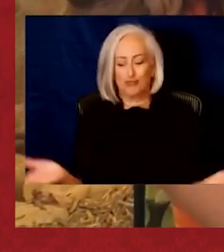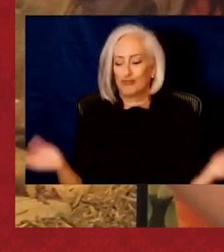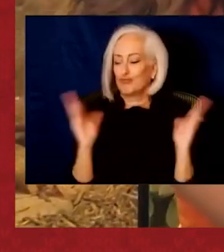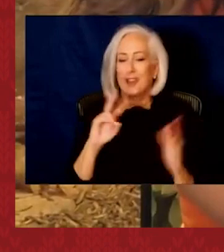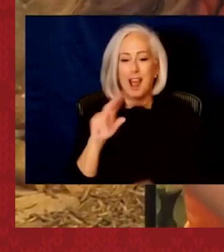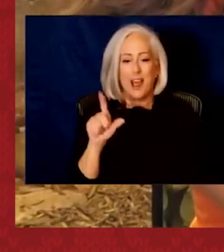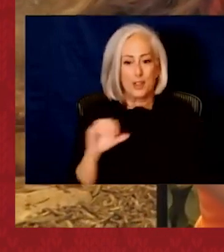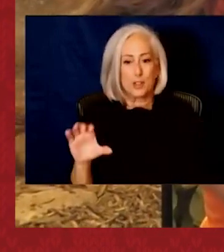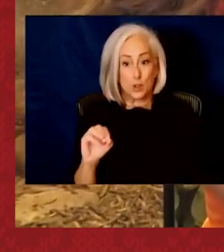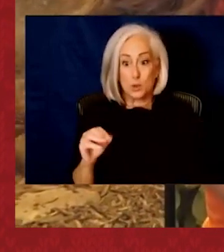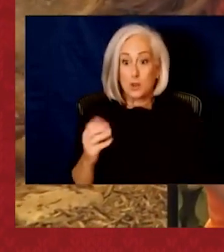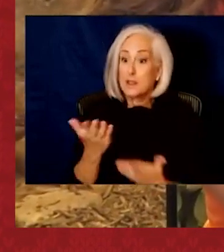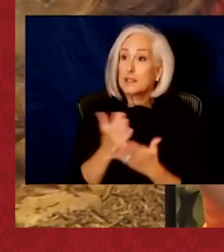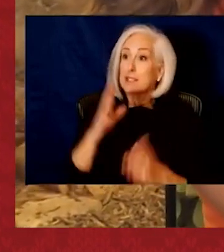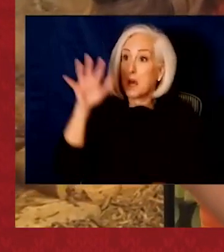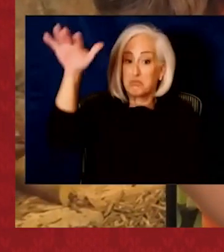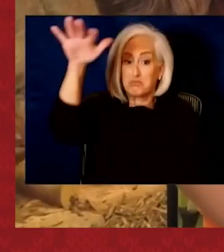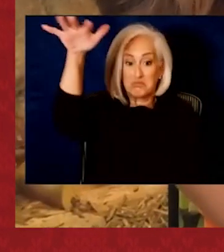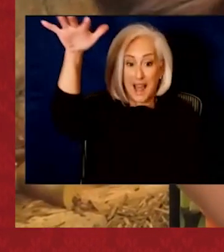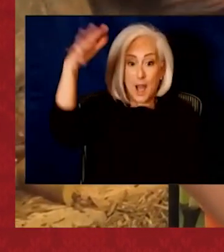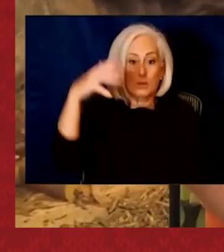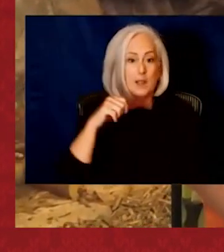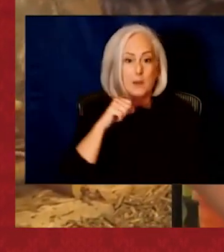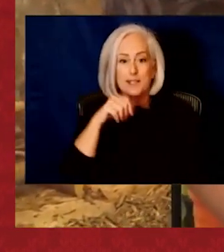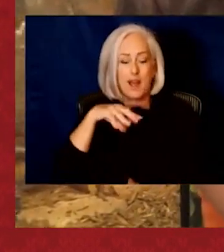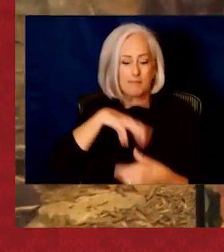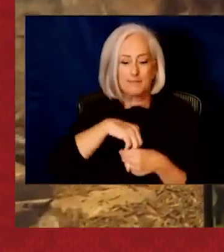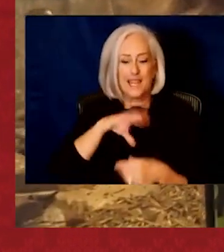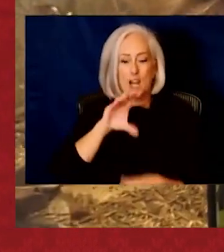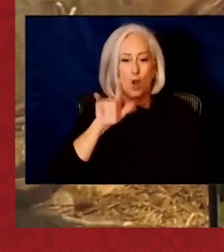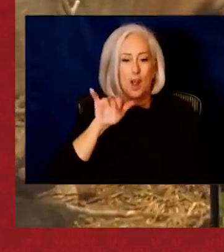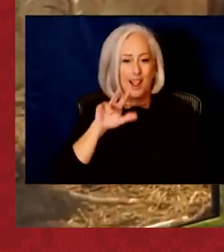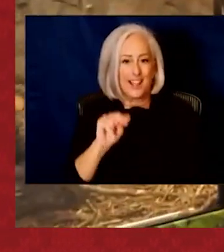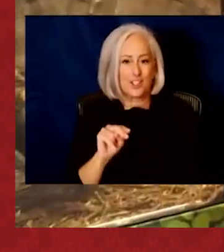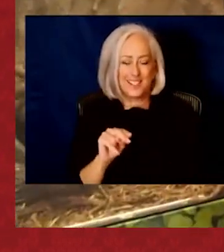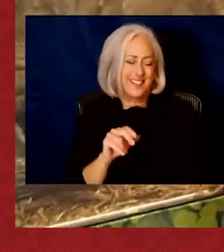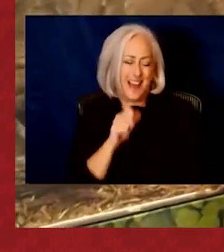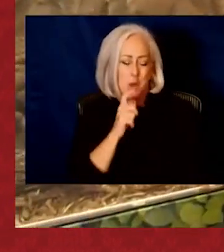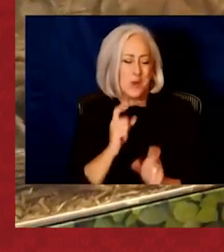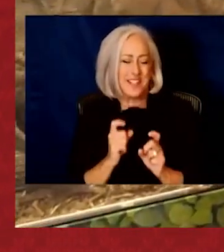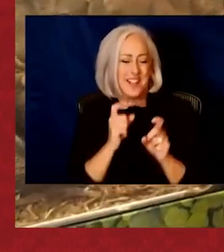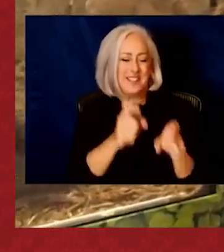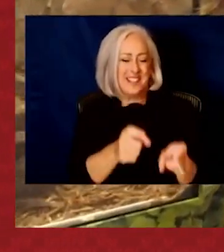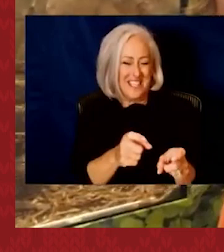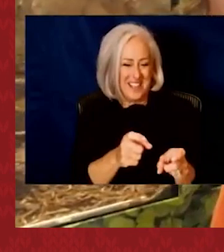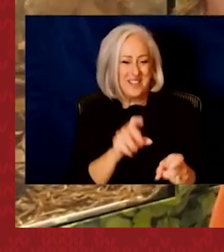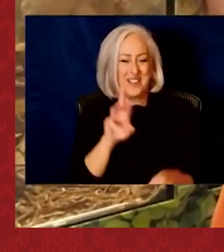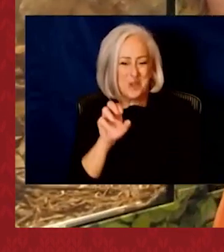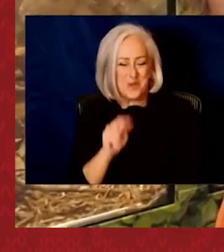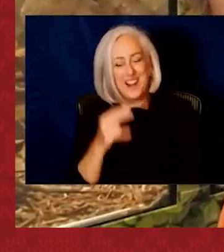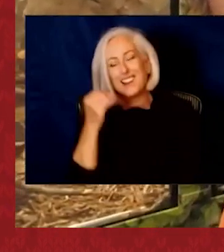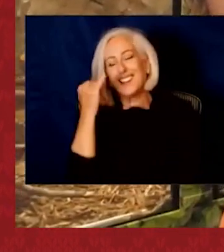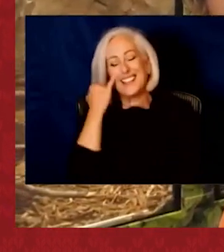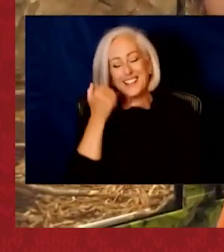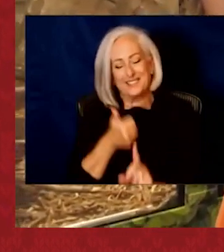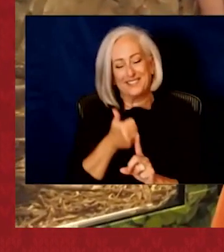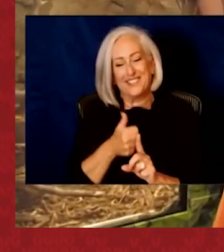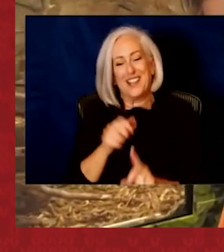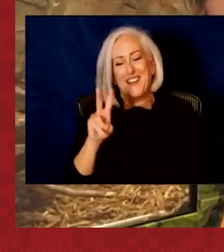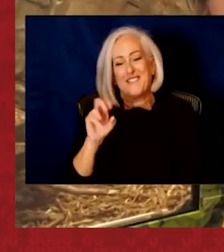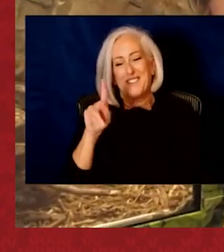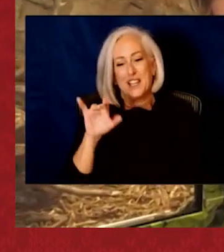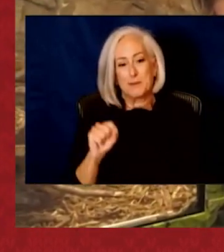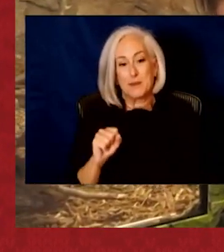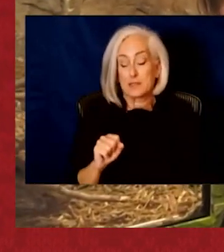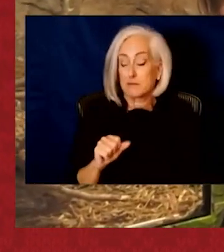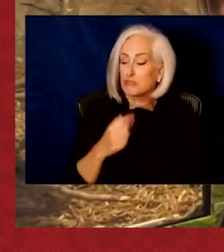grounds, but I wouldn't have given Ron to you if Ron were venomous. Thank you for that. Do even non-venomous